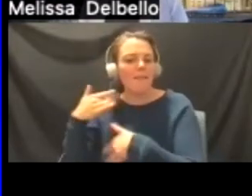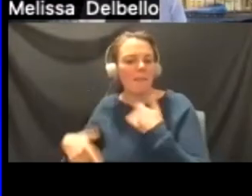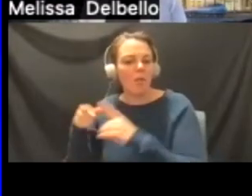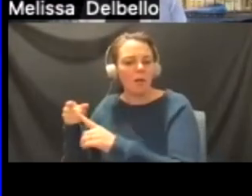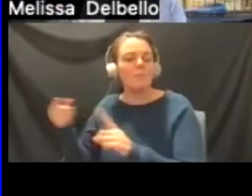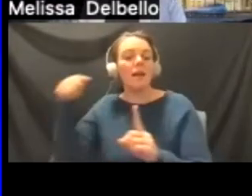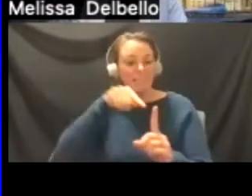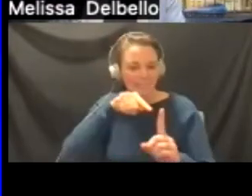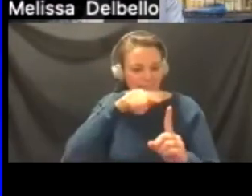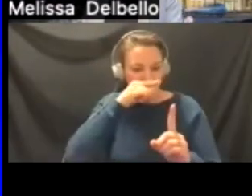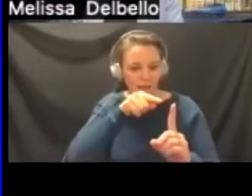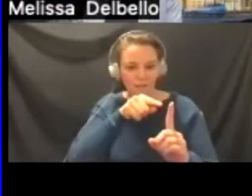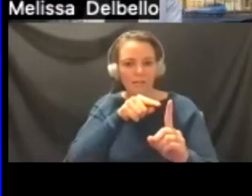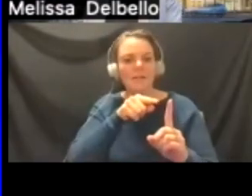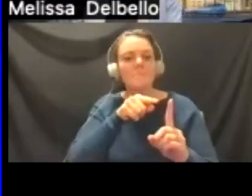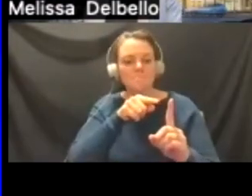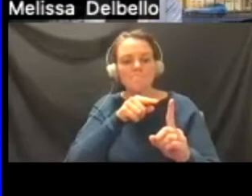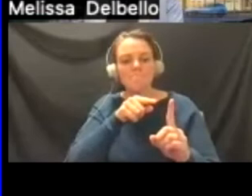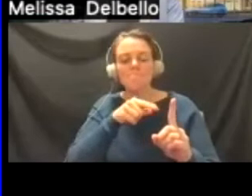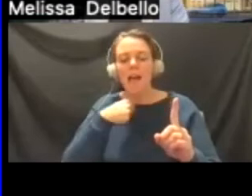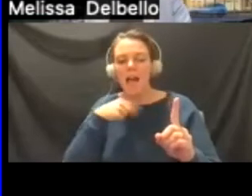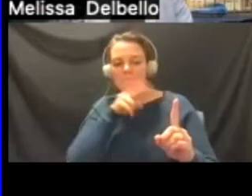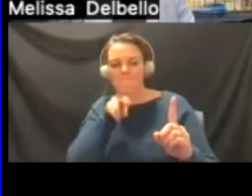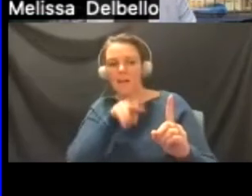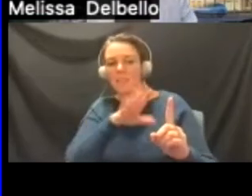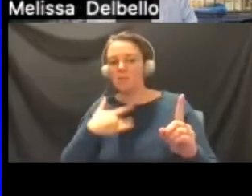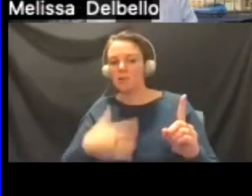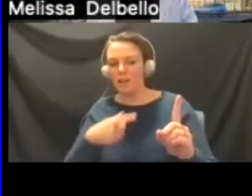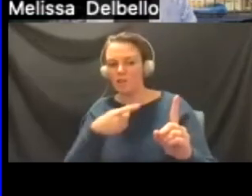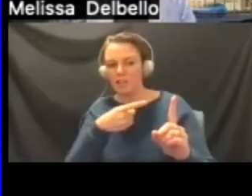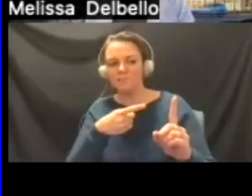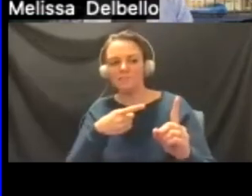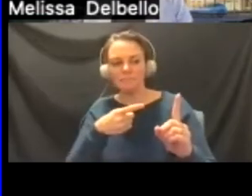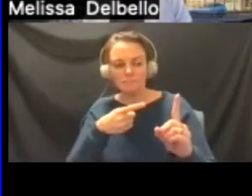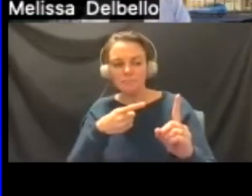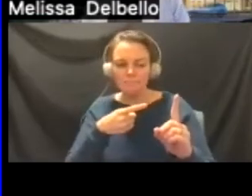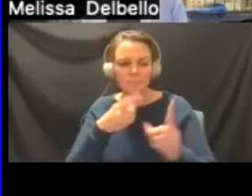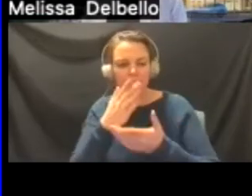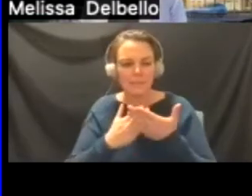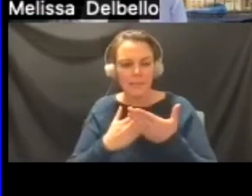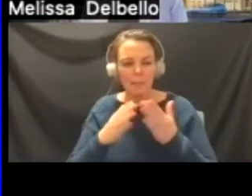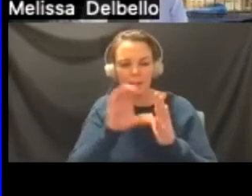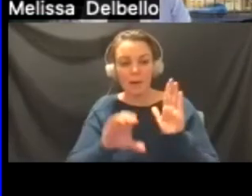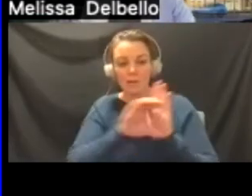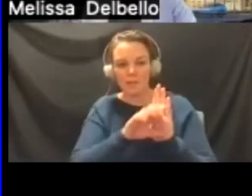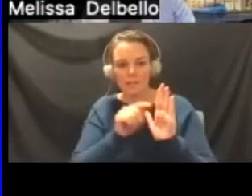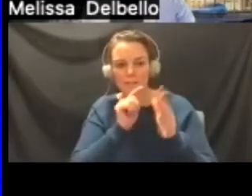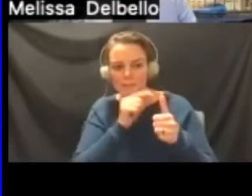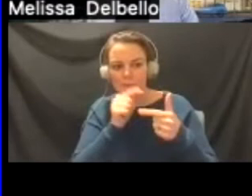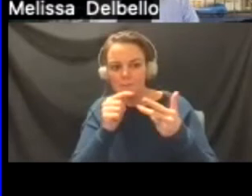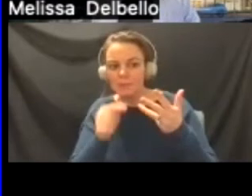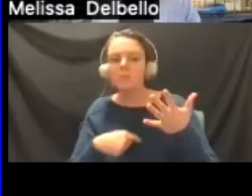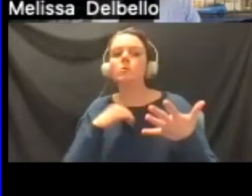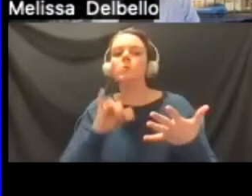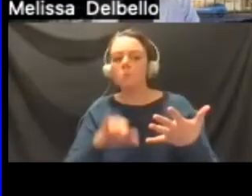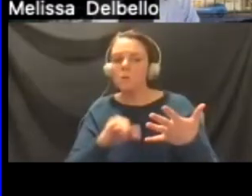and by characterizing their depression by some of these characteristics, clinically, I think you can kind of